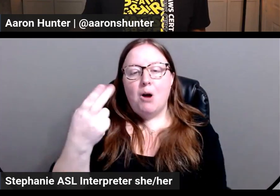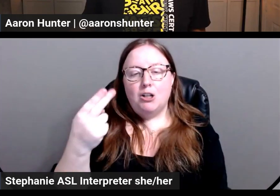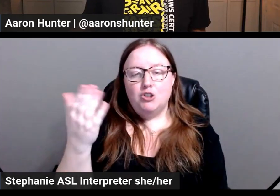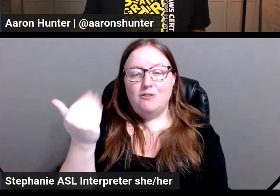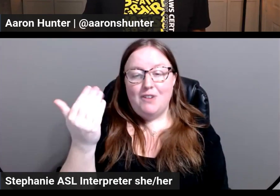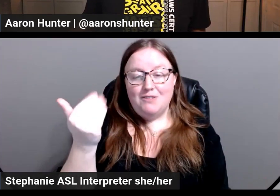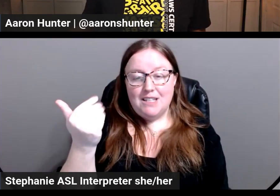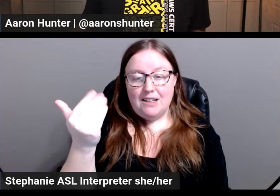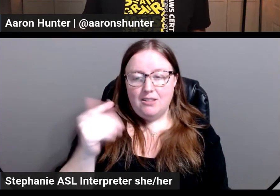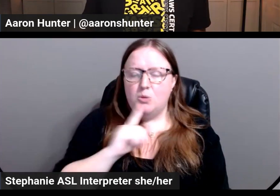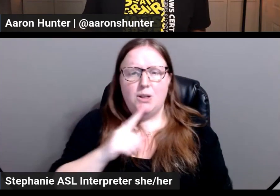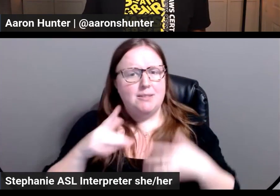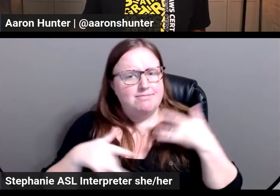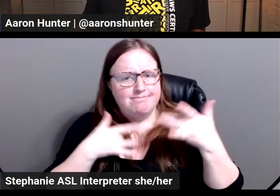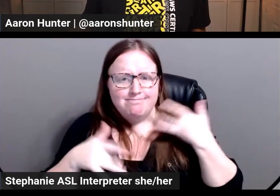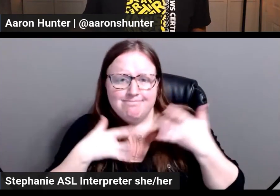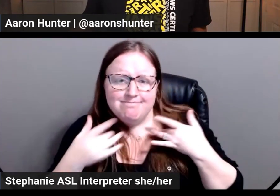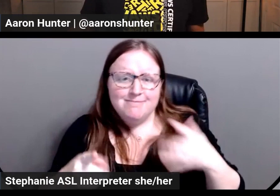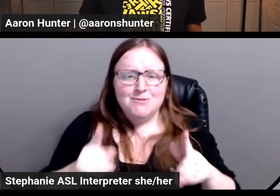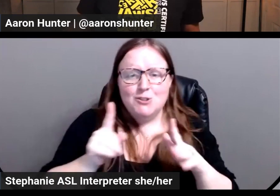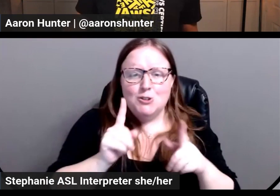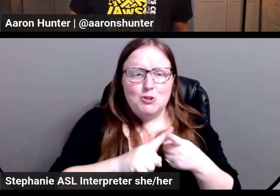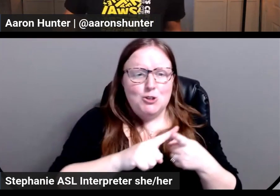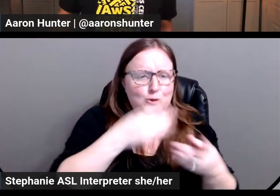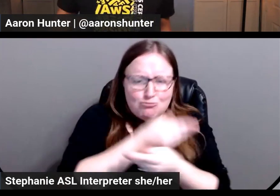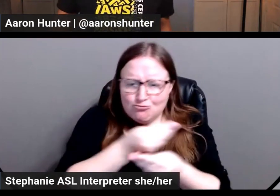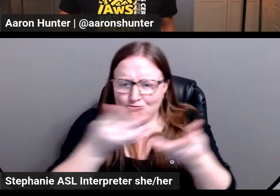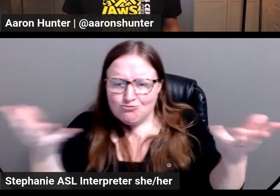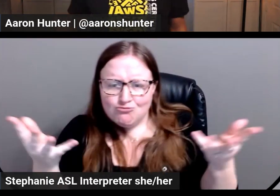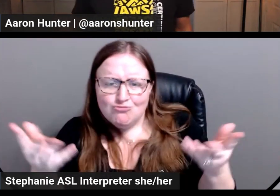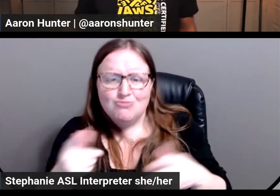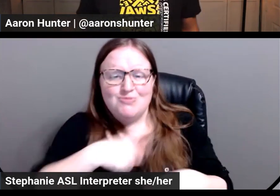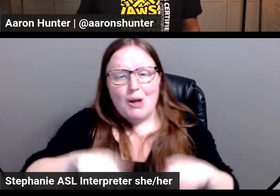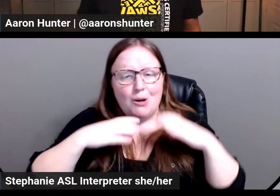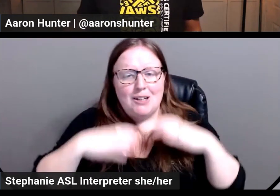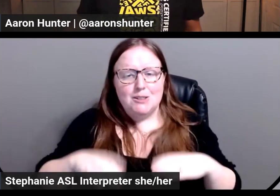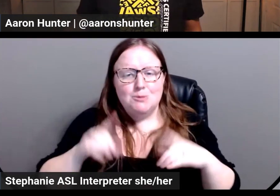yeah, we're really excited to get it into people's hands and get people starting to use it.